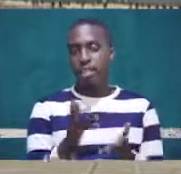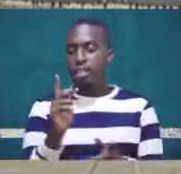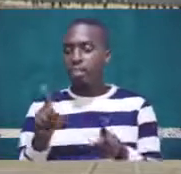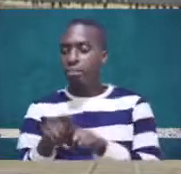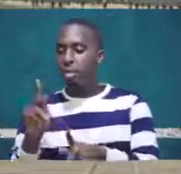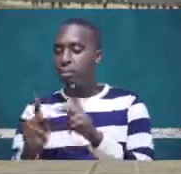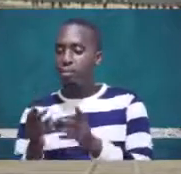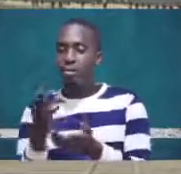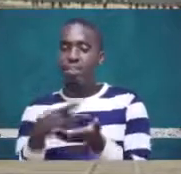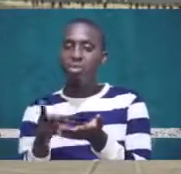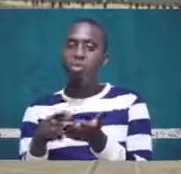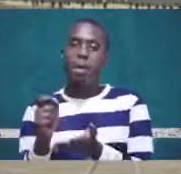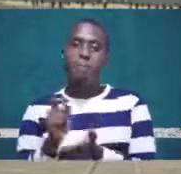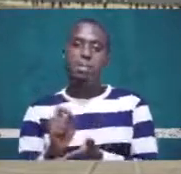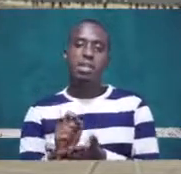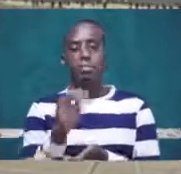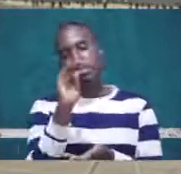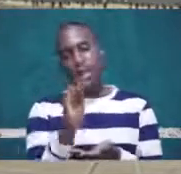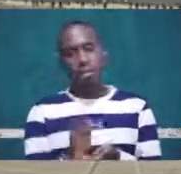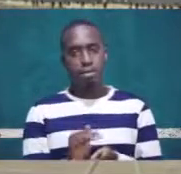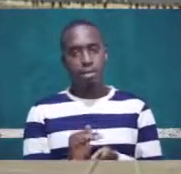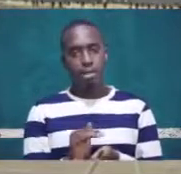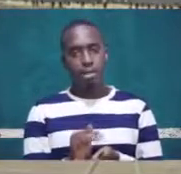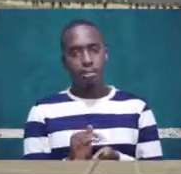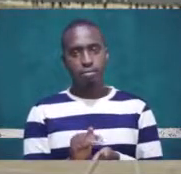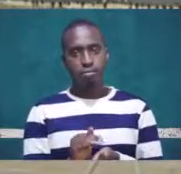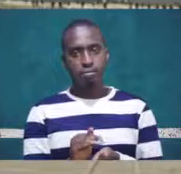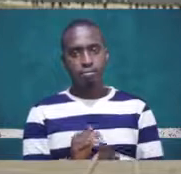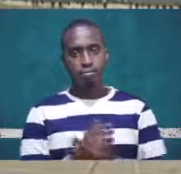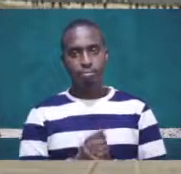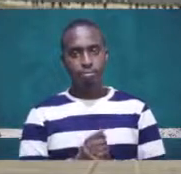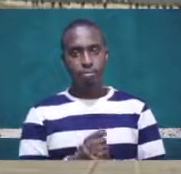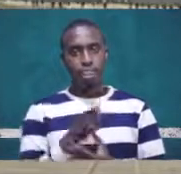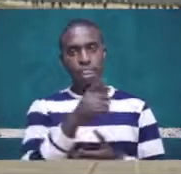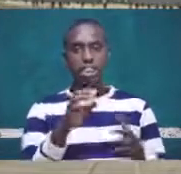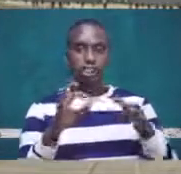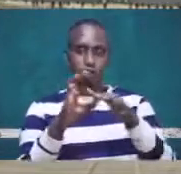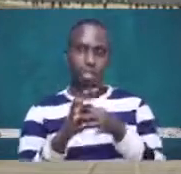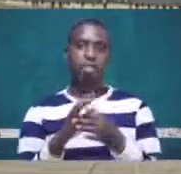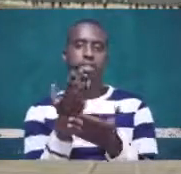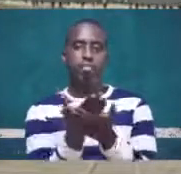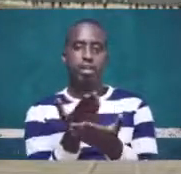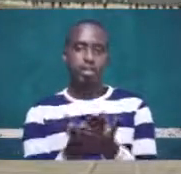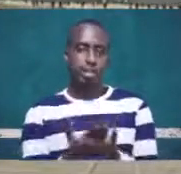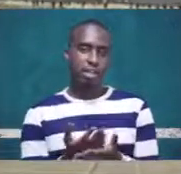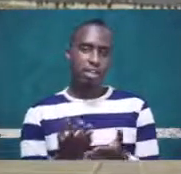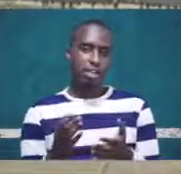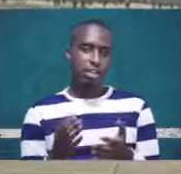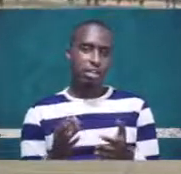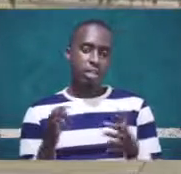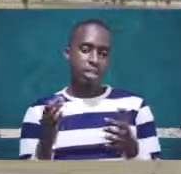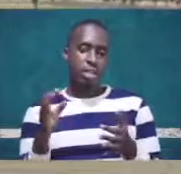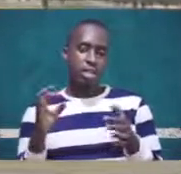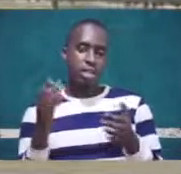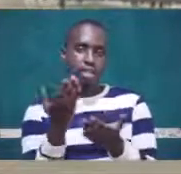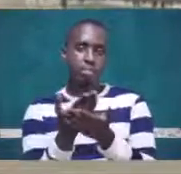pen will reduce. The demand for a pen will reduce. This is joint demand, the demand for goods that are